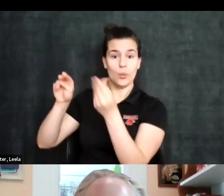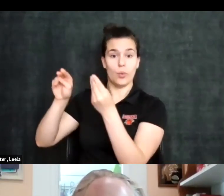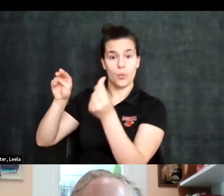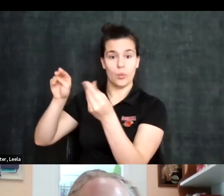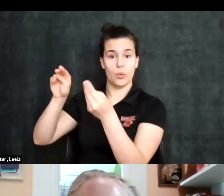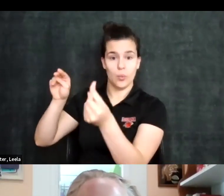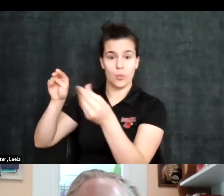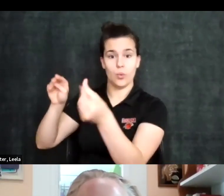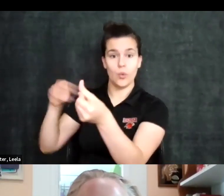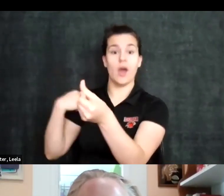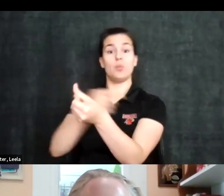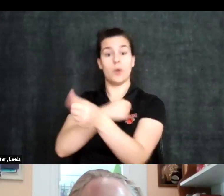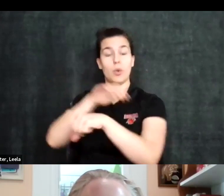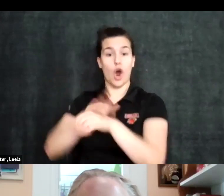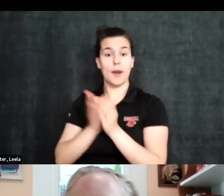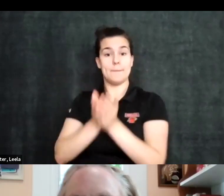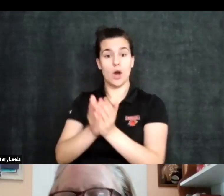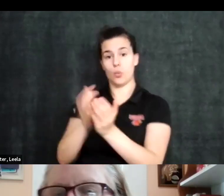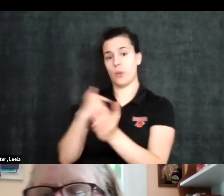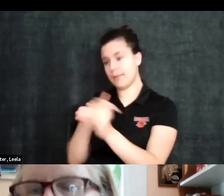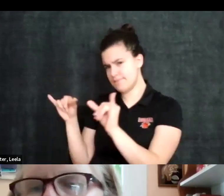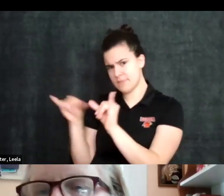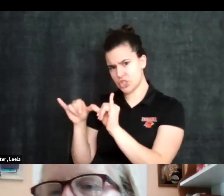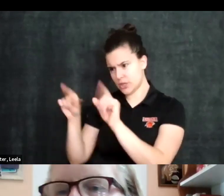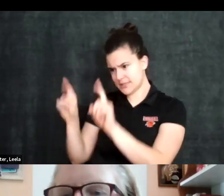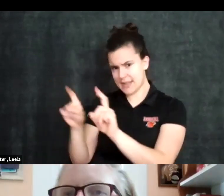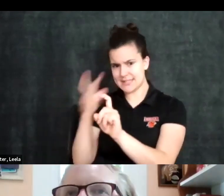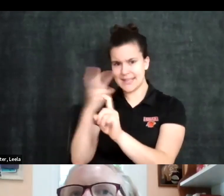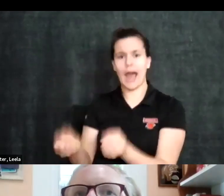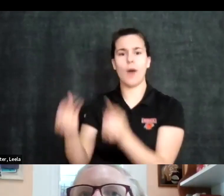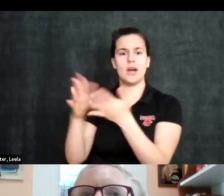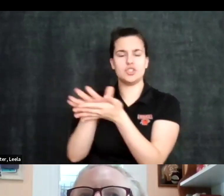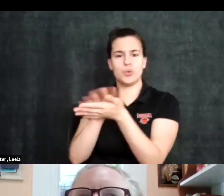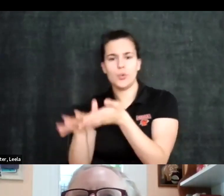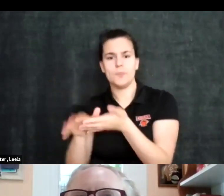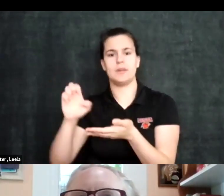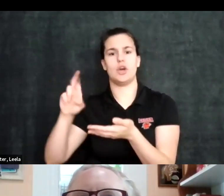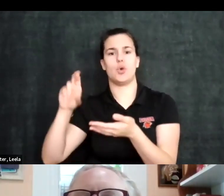much was eroding away. And so you could see the two students that went along with it. A